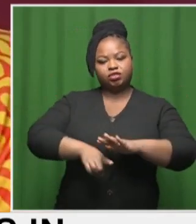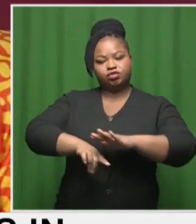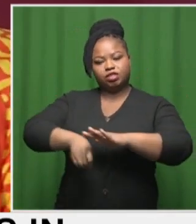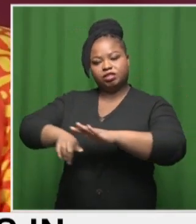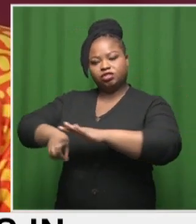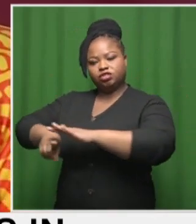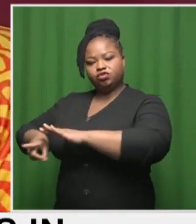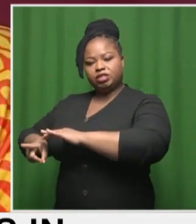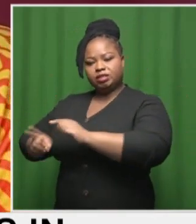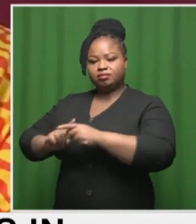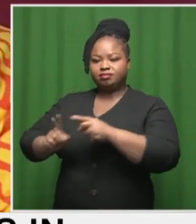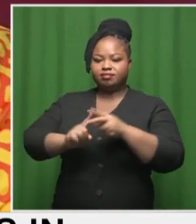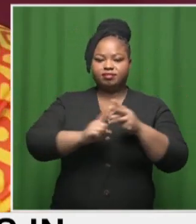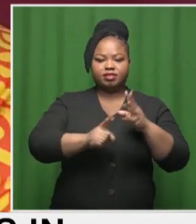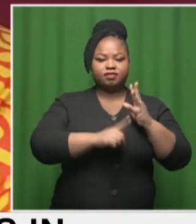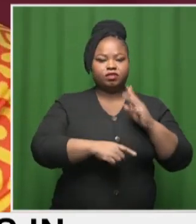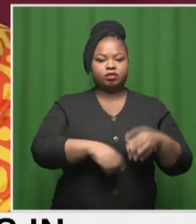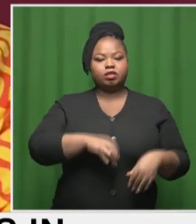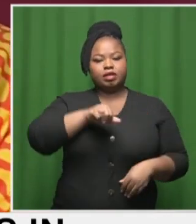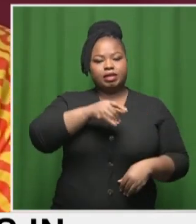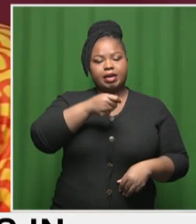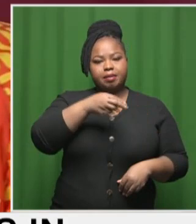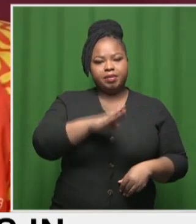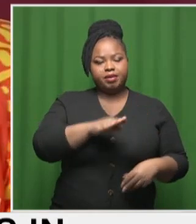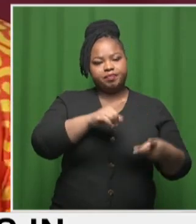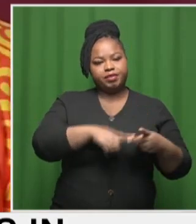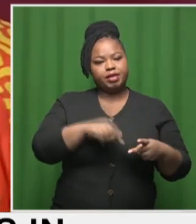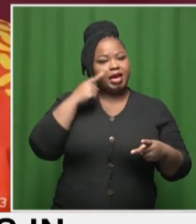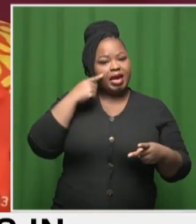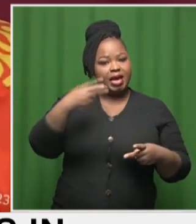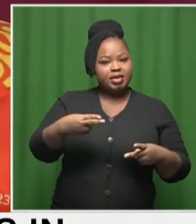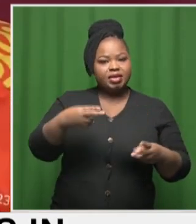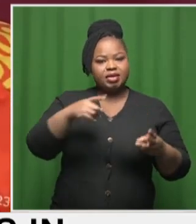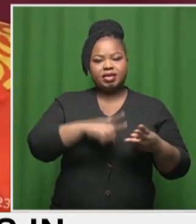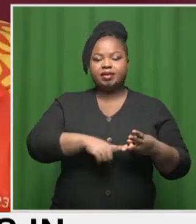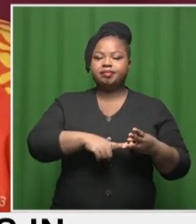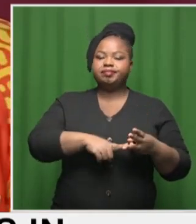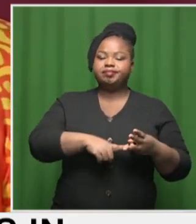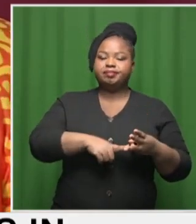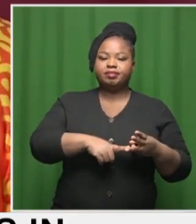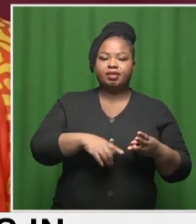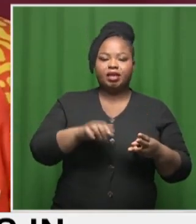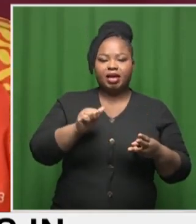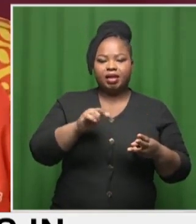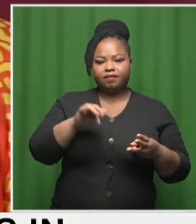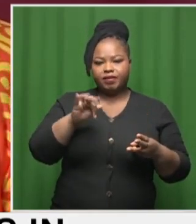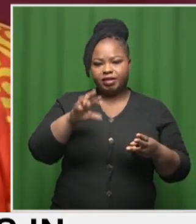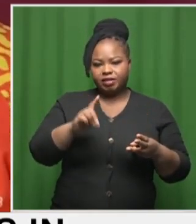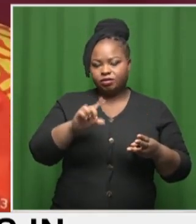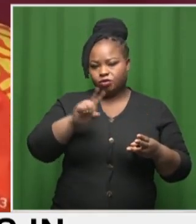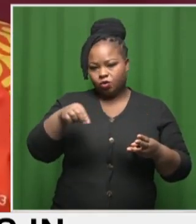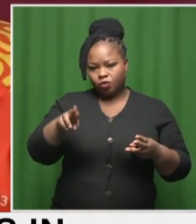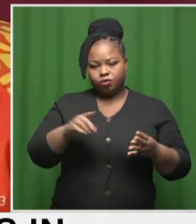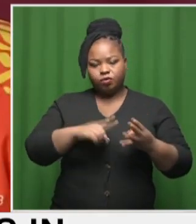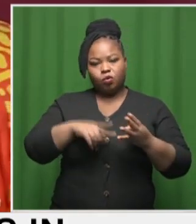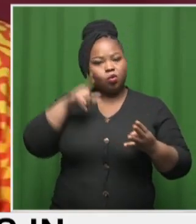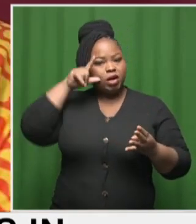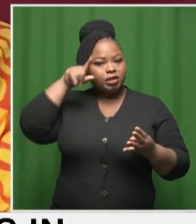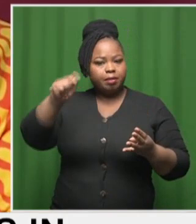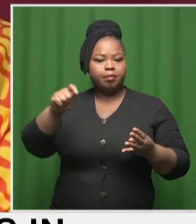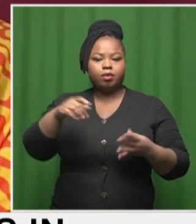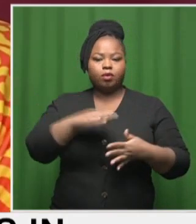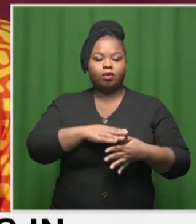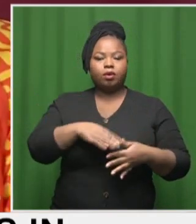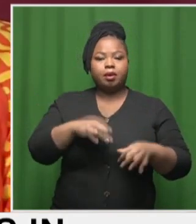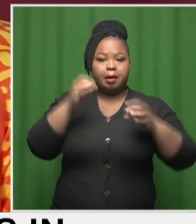Eastern Cape, from Jogqabi to Krisani, from Krisani to Alfred Nzo, OR Tambo,